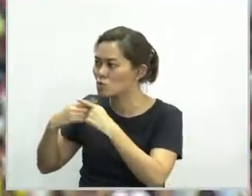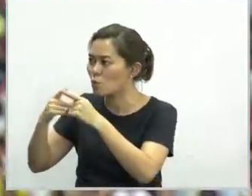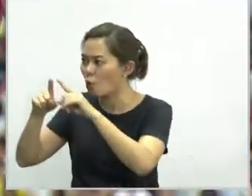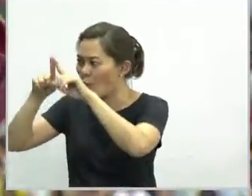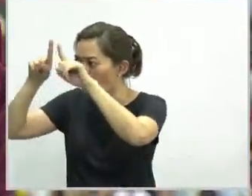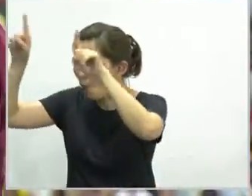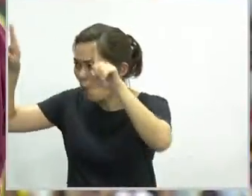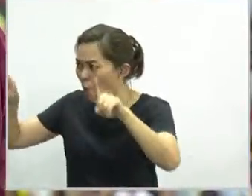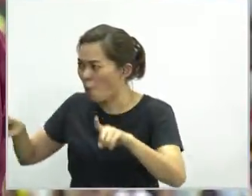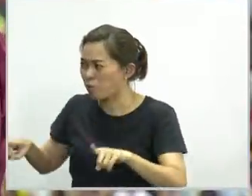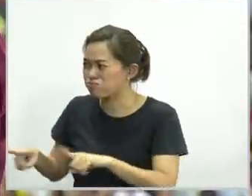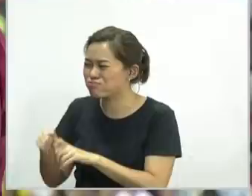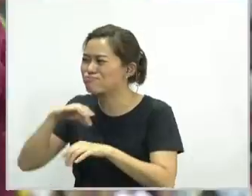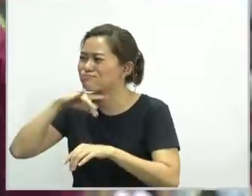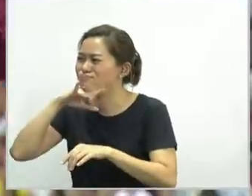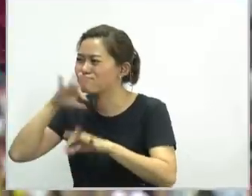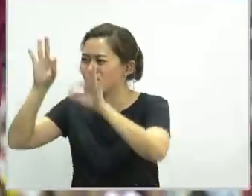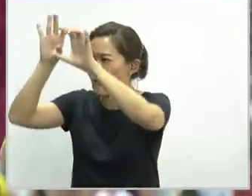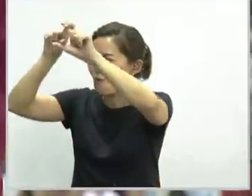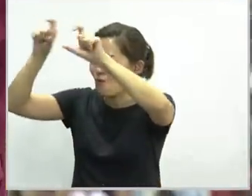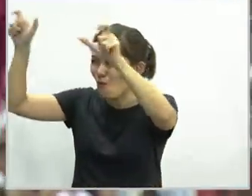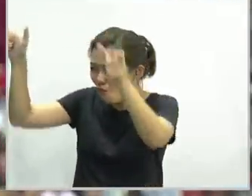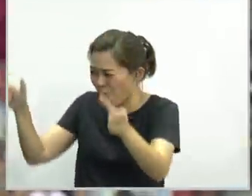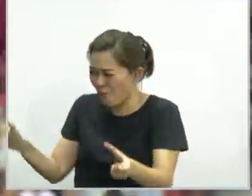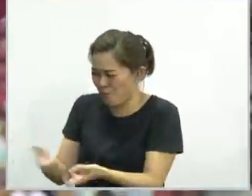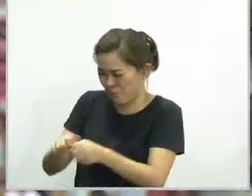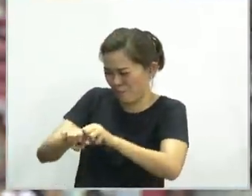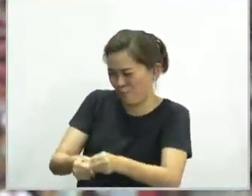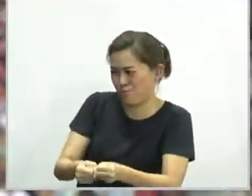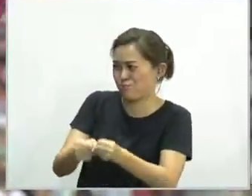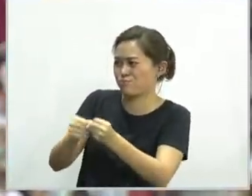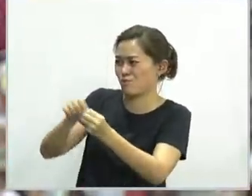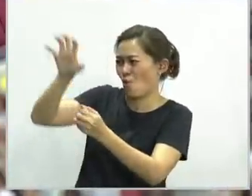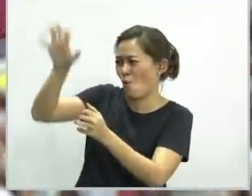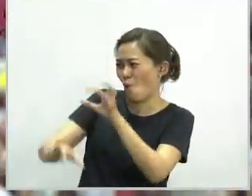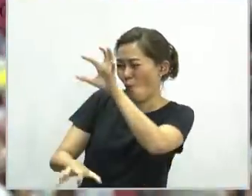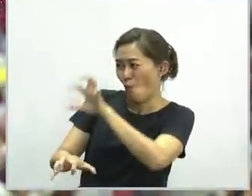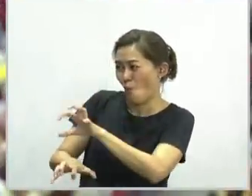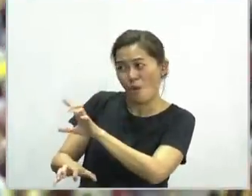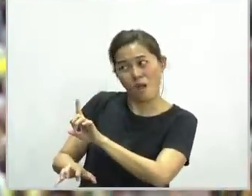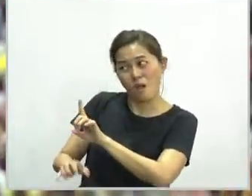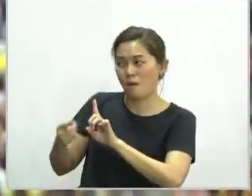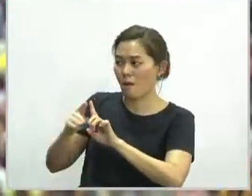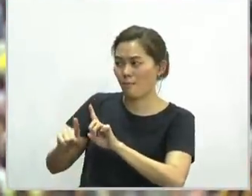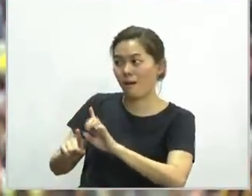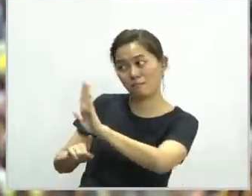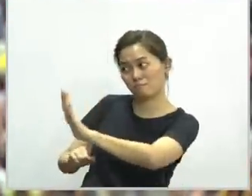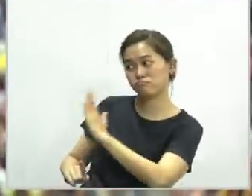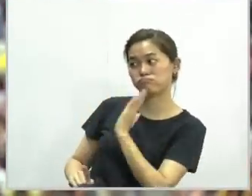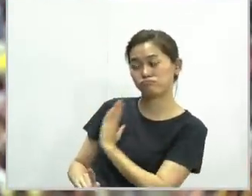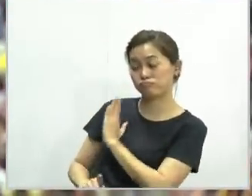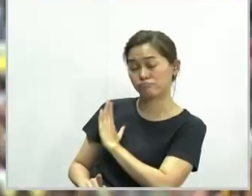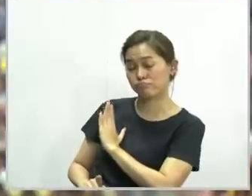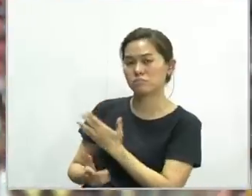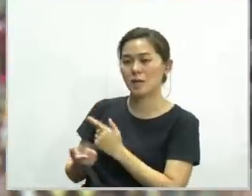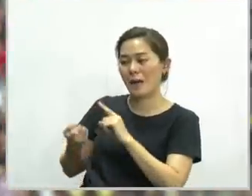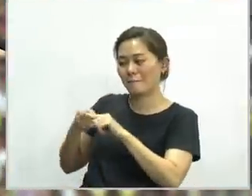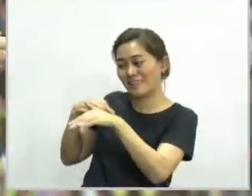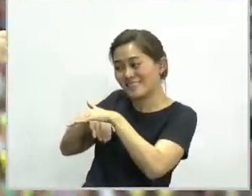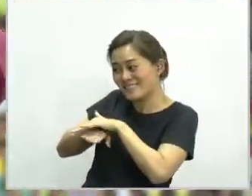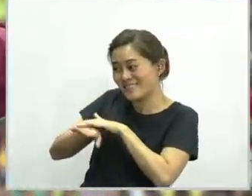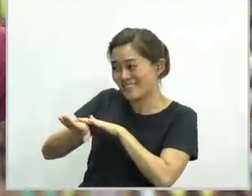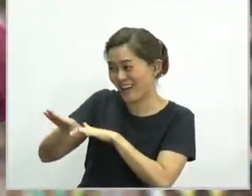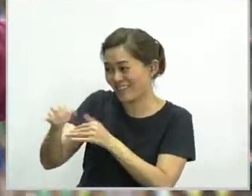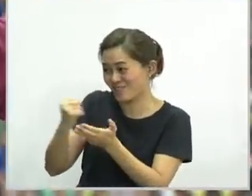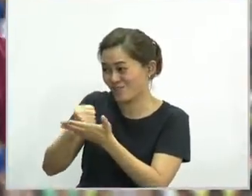The picture was dirty. The picture was scratched, but it was his. But he couldn't go into the